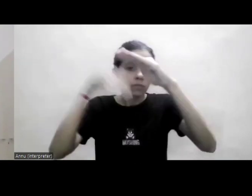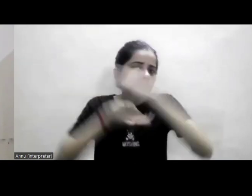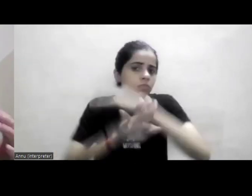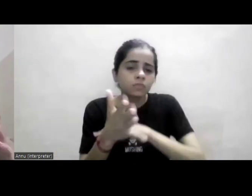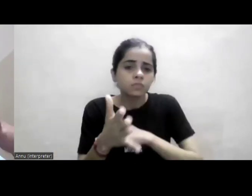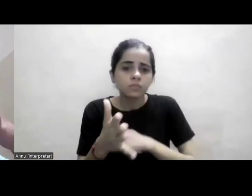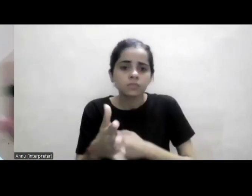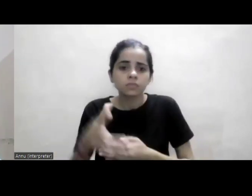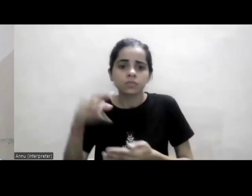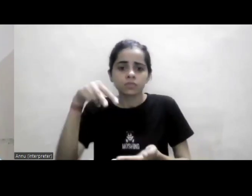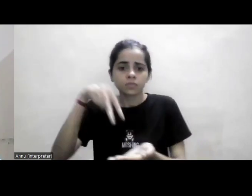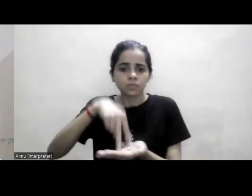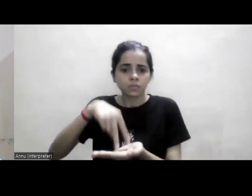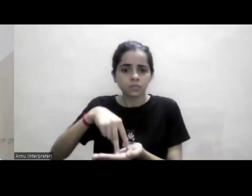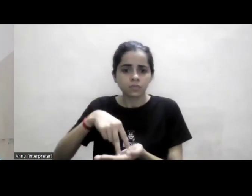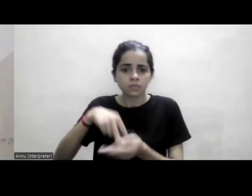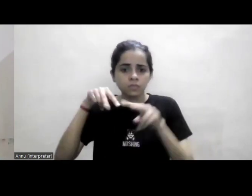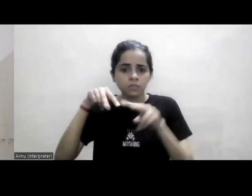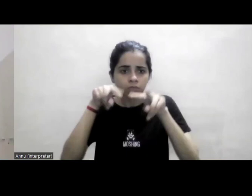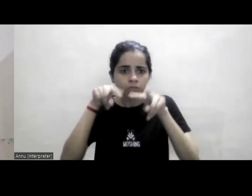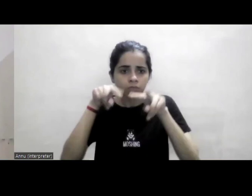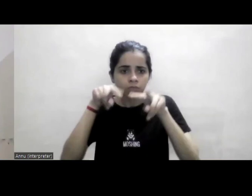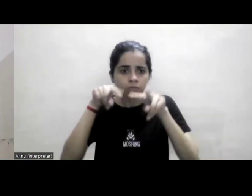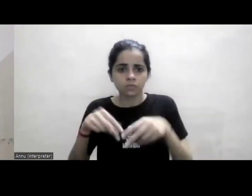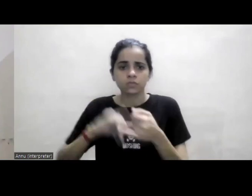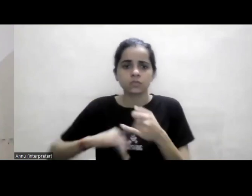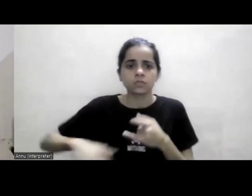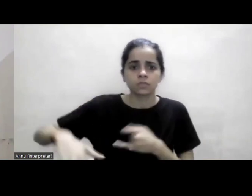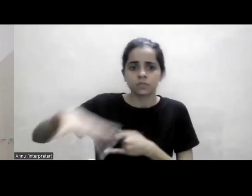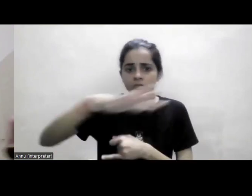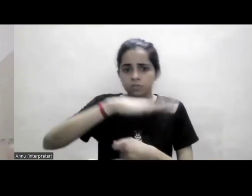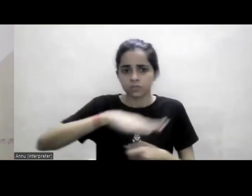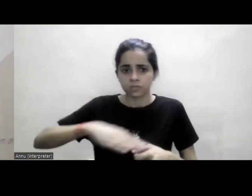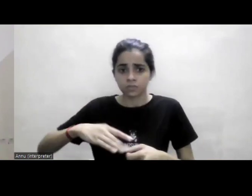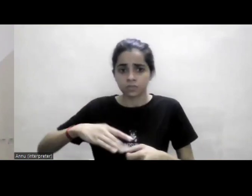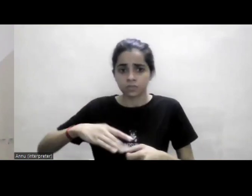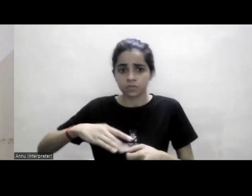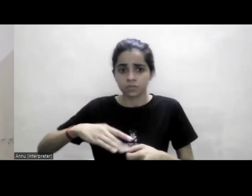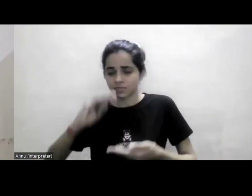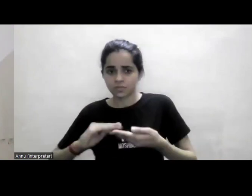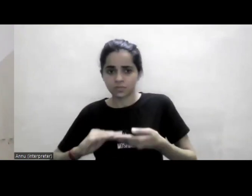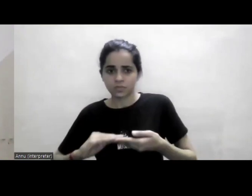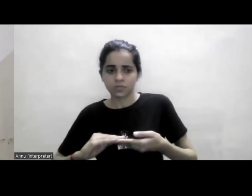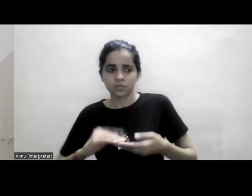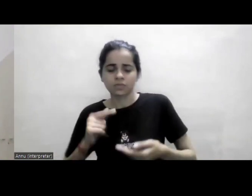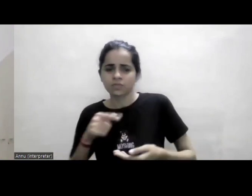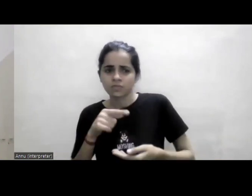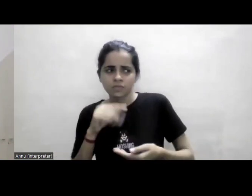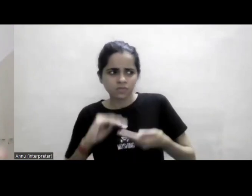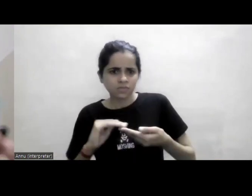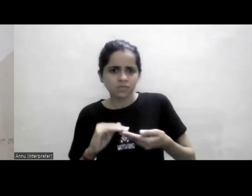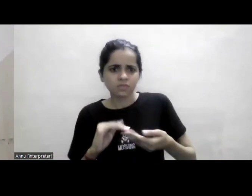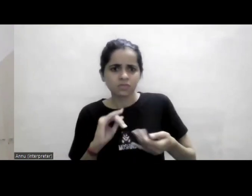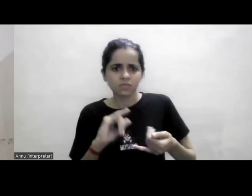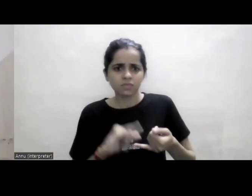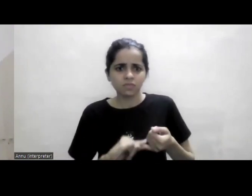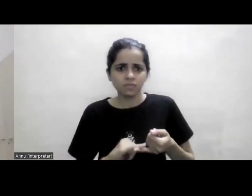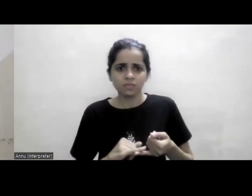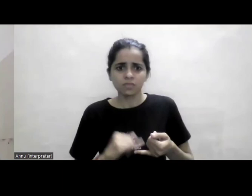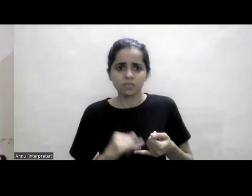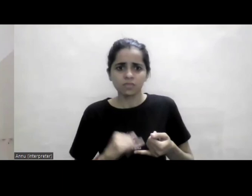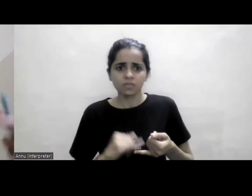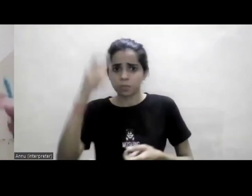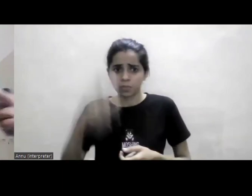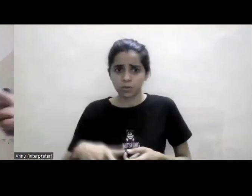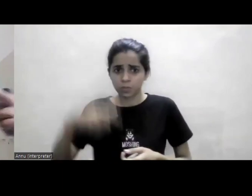And his house is, you know, in a dilapidated situation. So the wife tells Shahid Kapoor that he is so used to